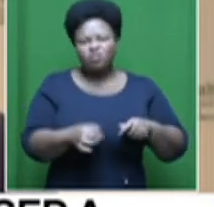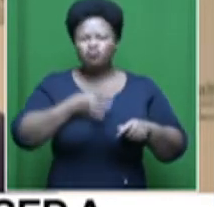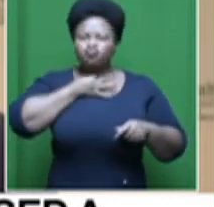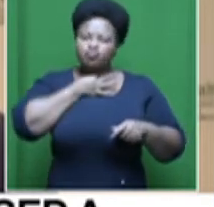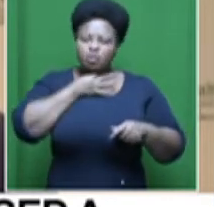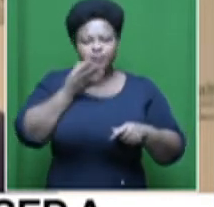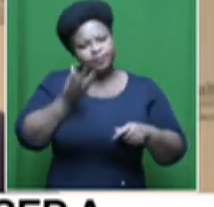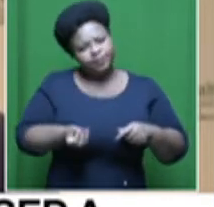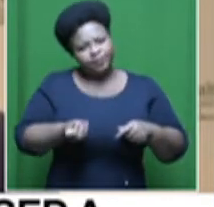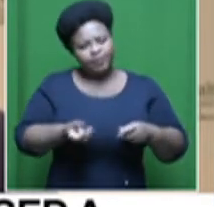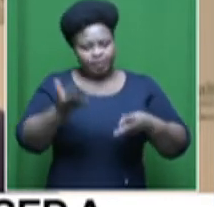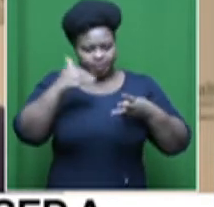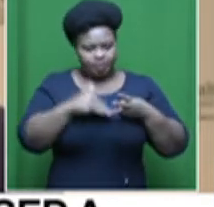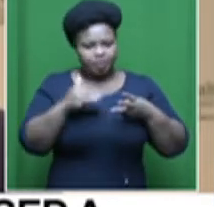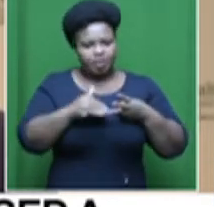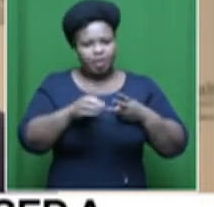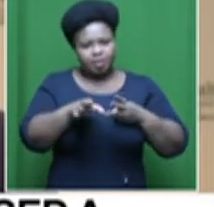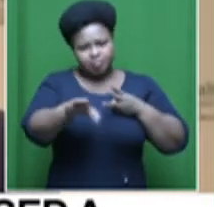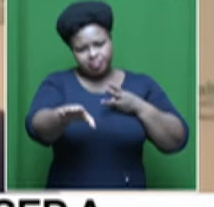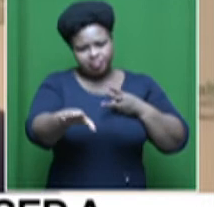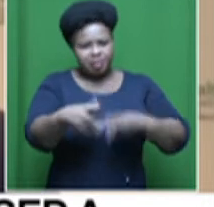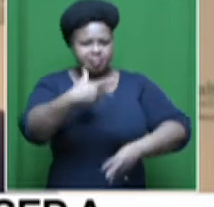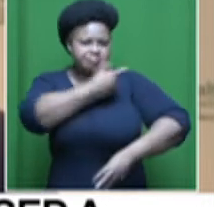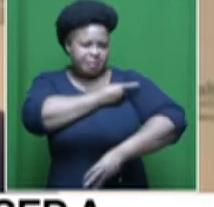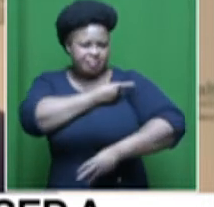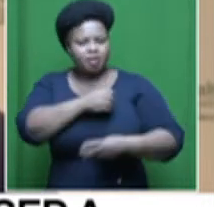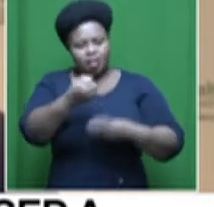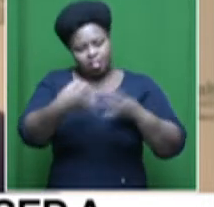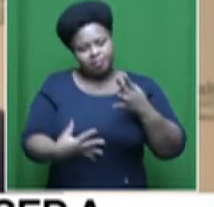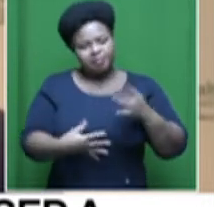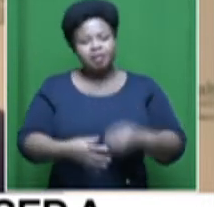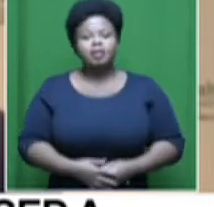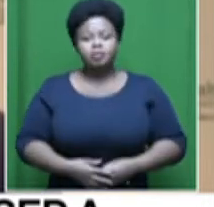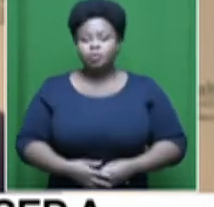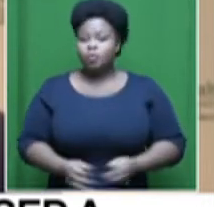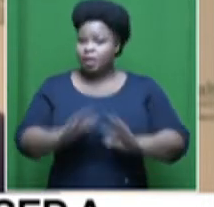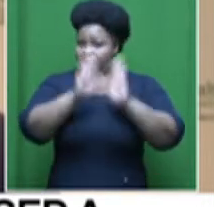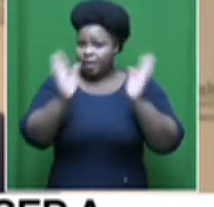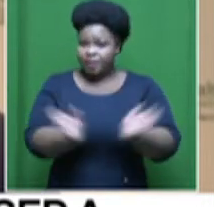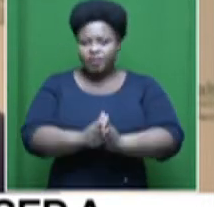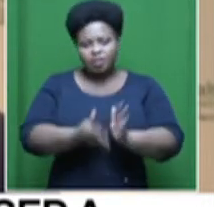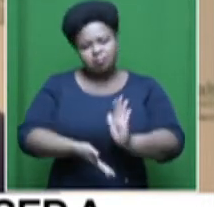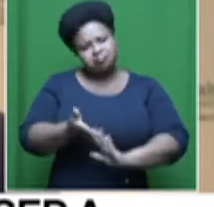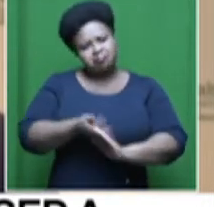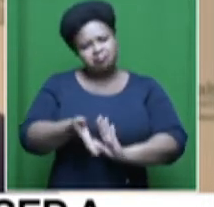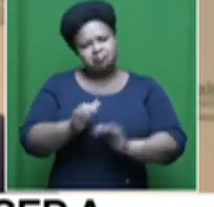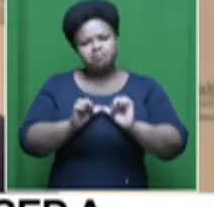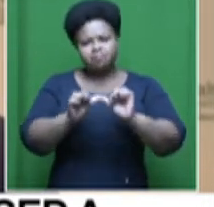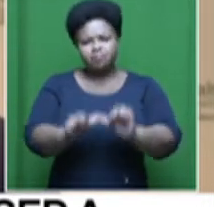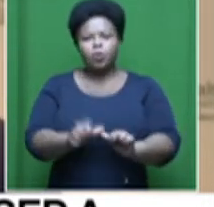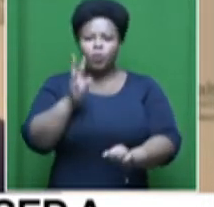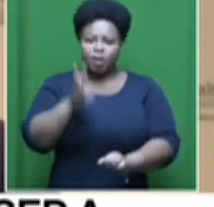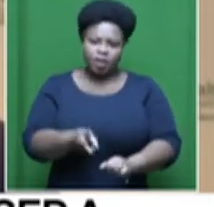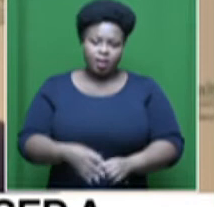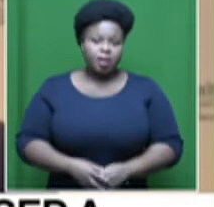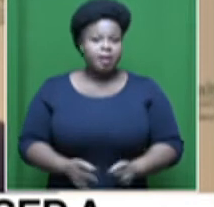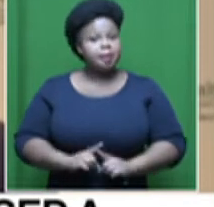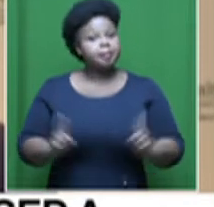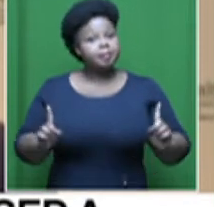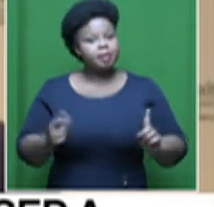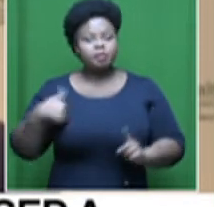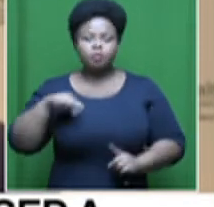And then, of course, we'll deal with the third phase thereafter. So all of this is on course, but nevertheless, we want you